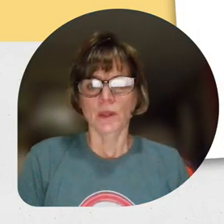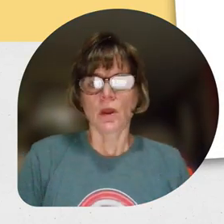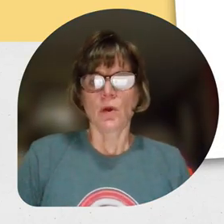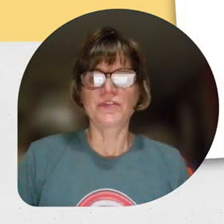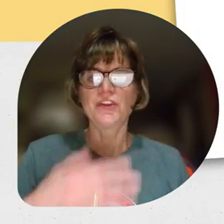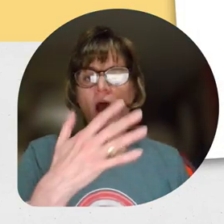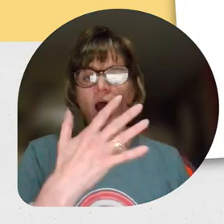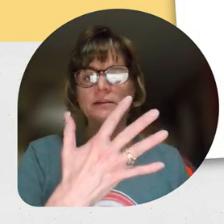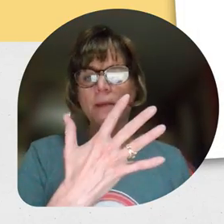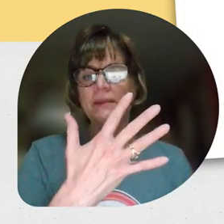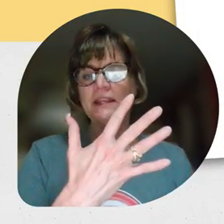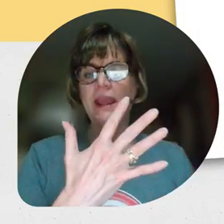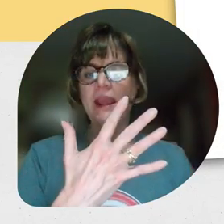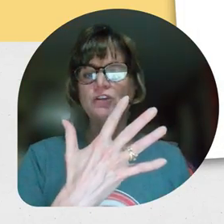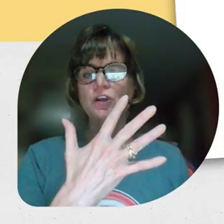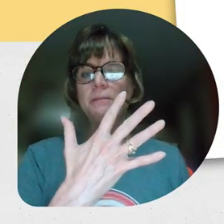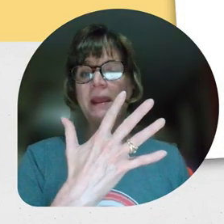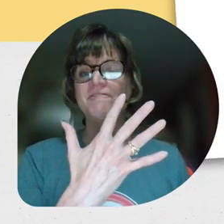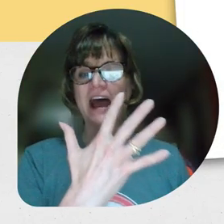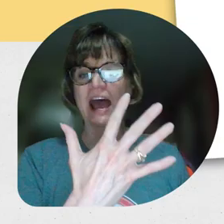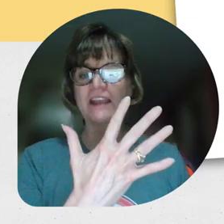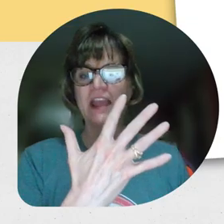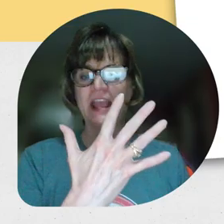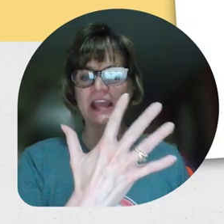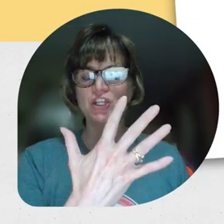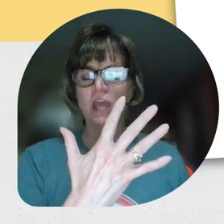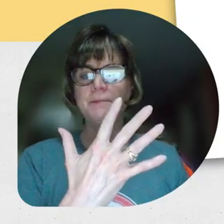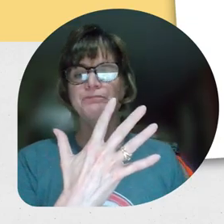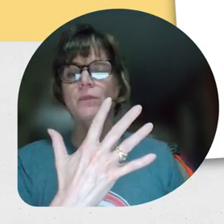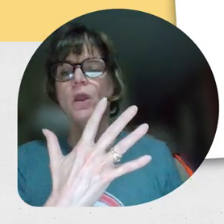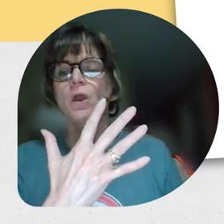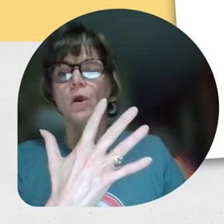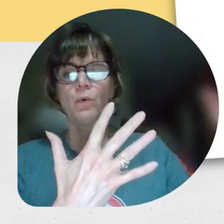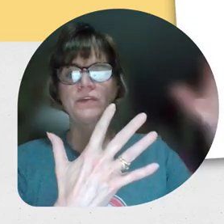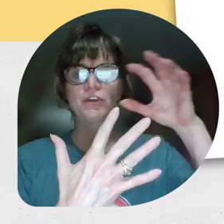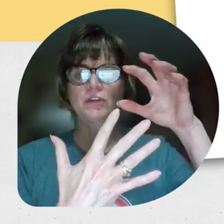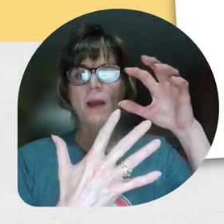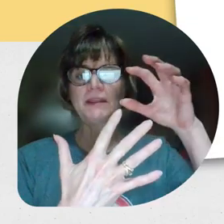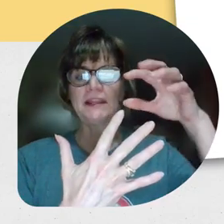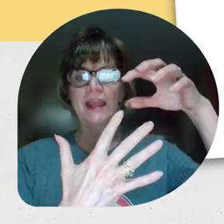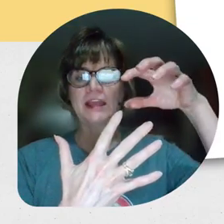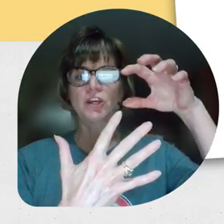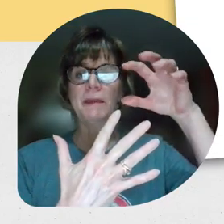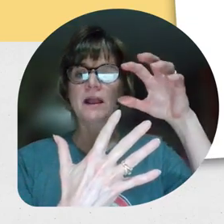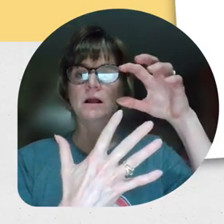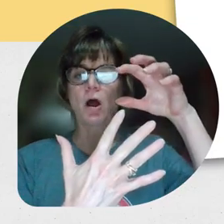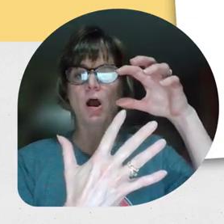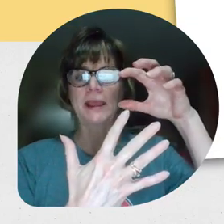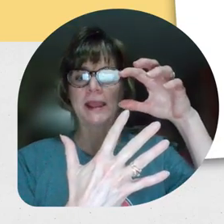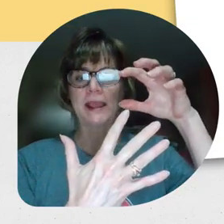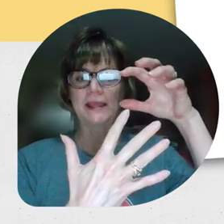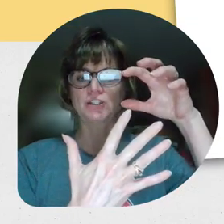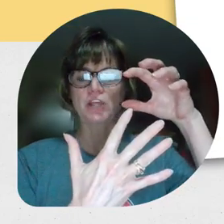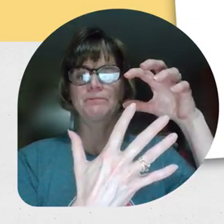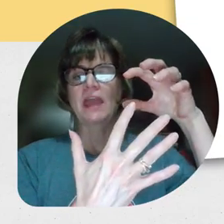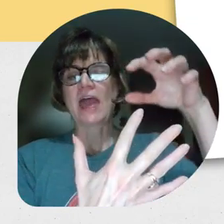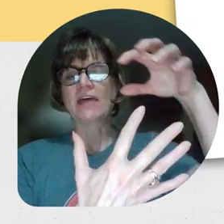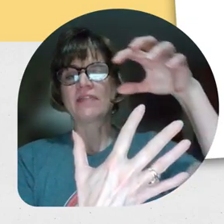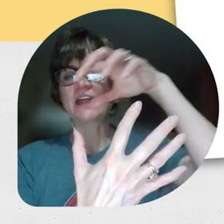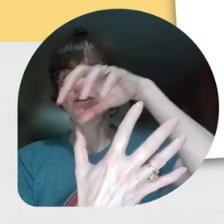Broccoli. With your non-dominant hand, you're going to make a 5 hand shape. With your dominant hand, you're going to make a clawed hand